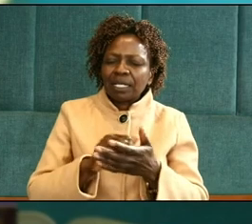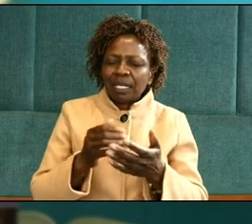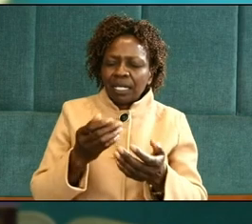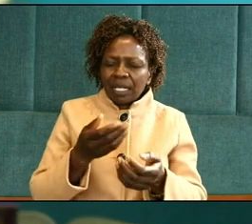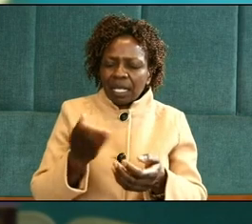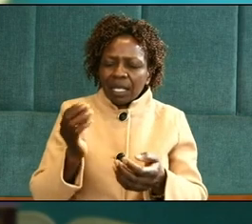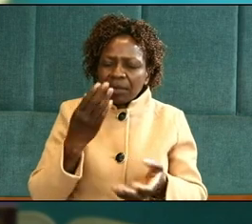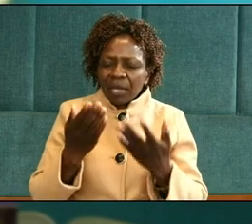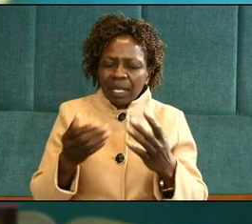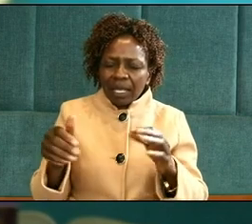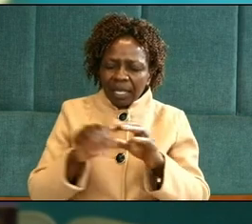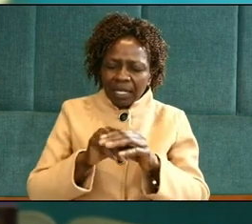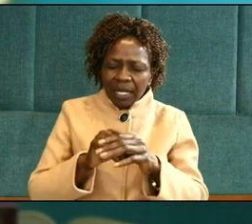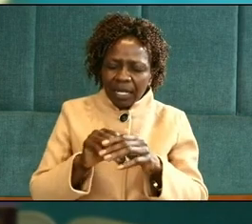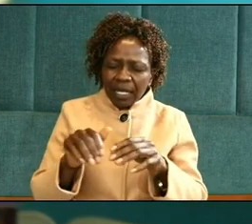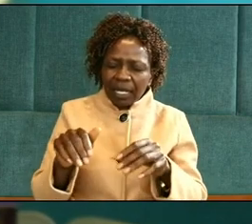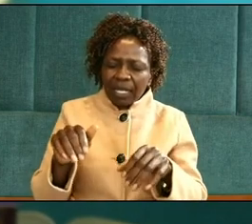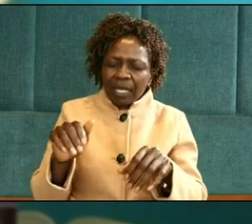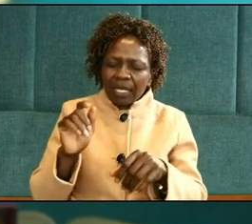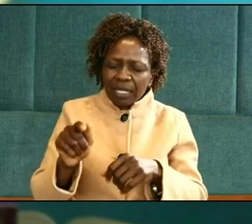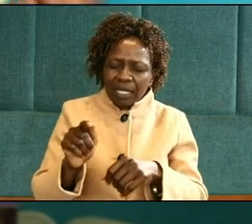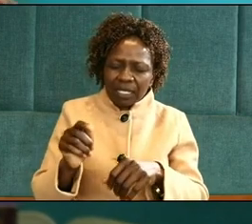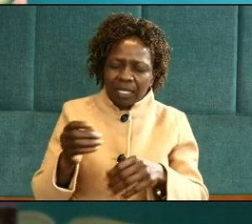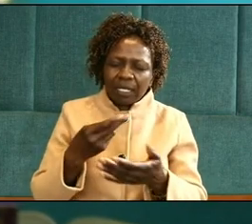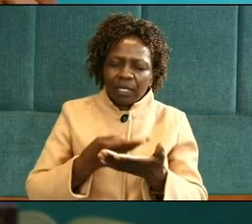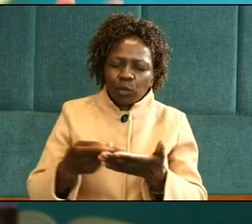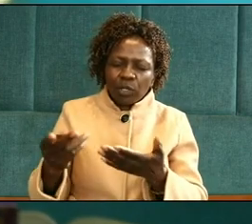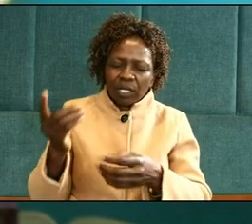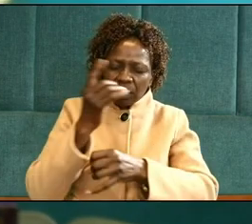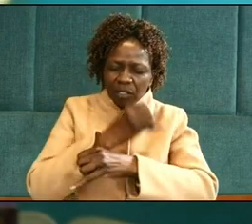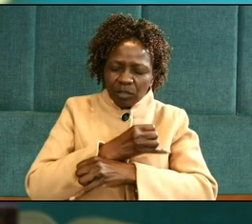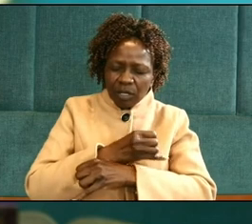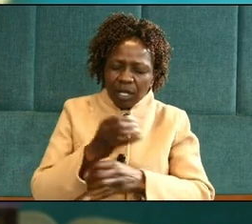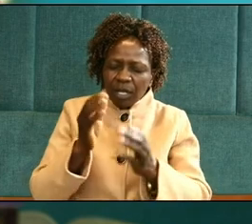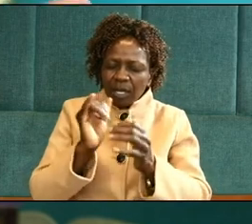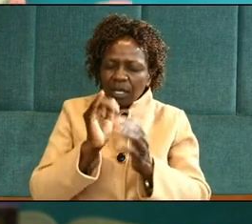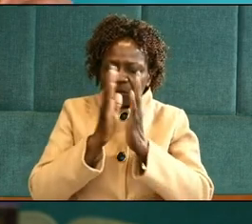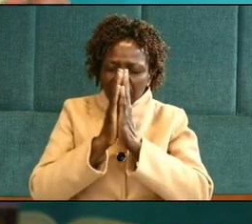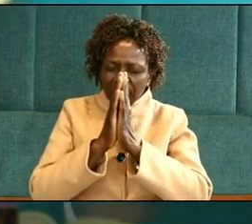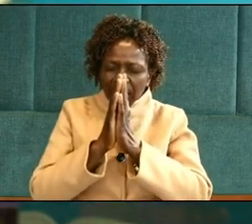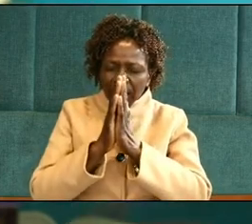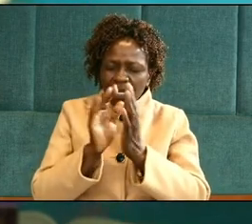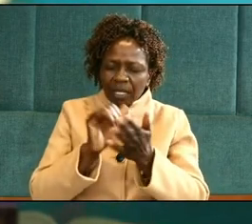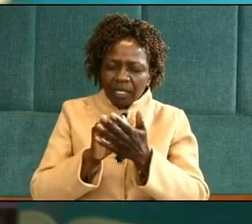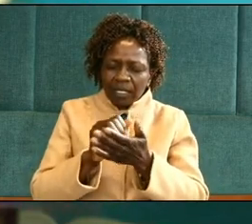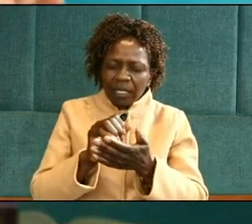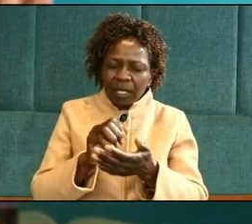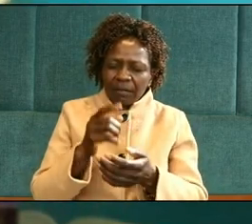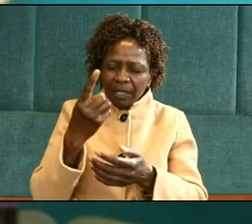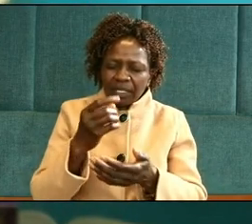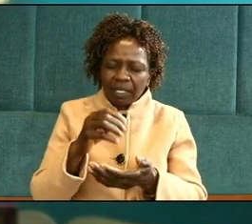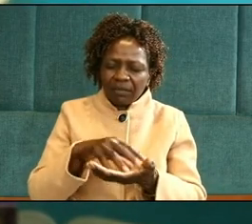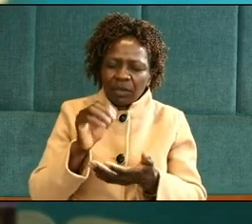enter and tread upon this sacred institution. I pray that before they find each other, may they find your face. And